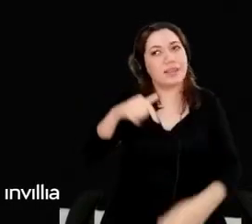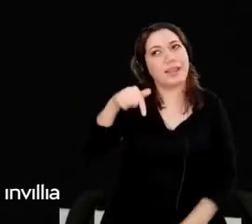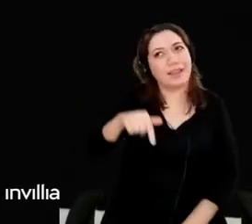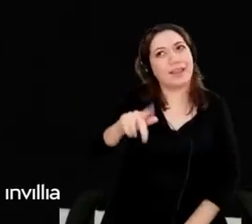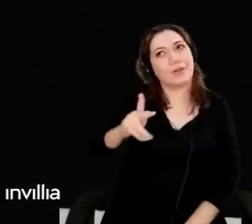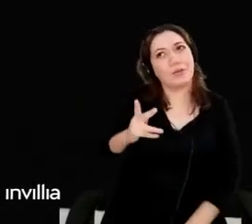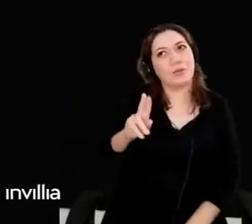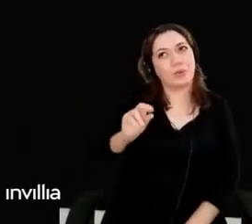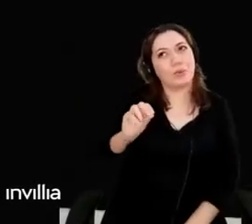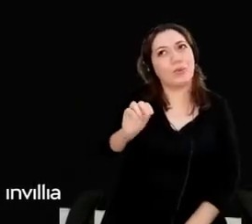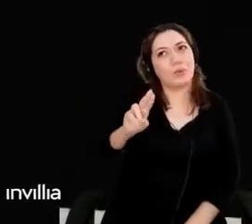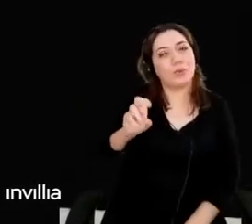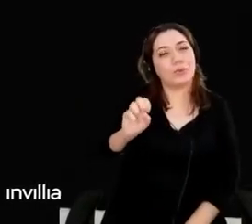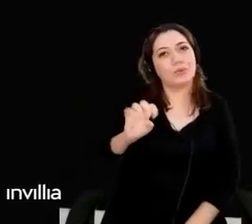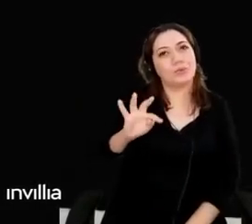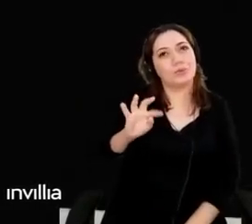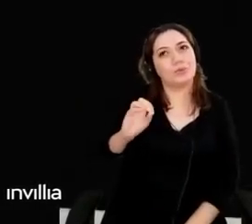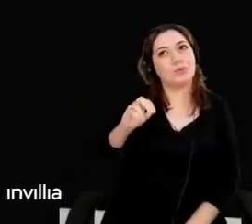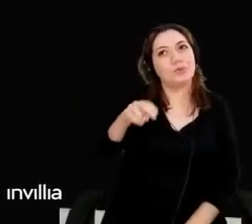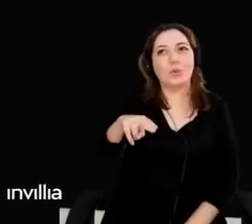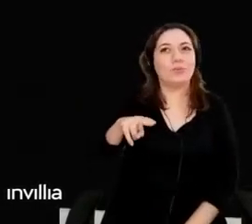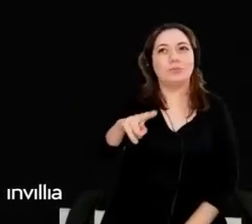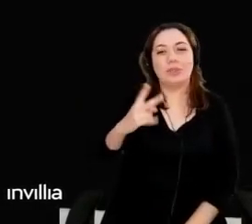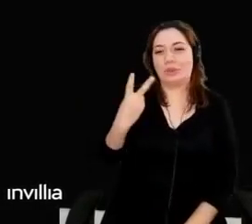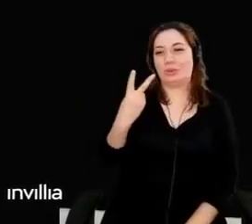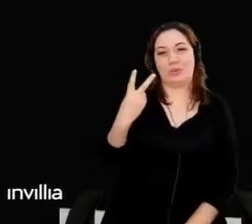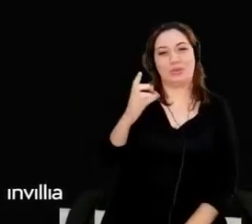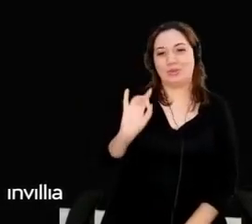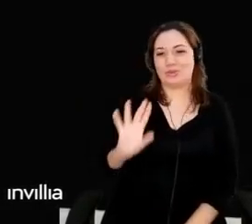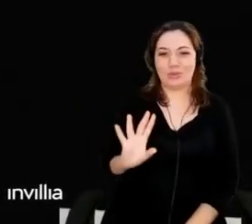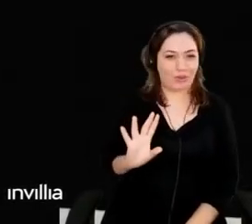It's more like two seasons.